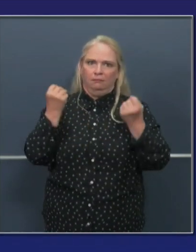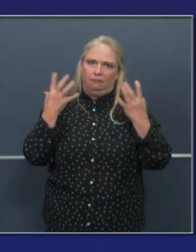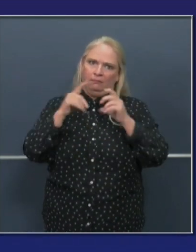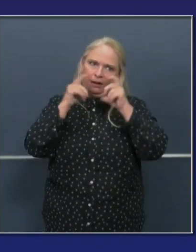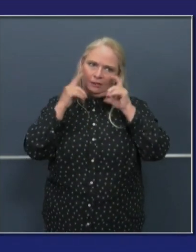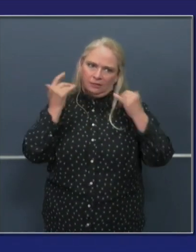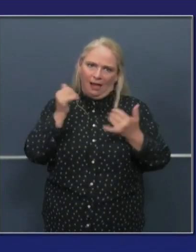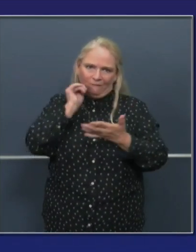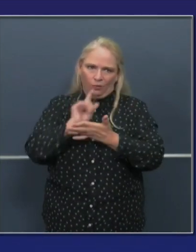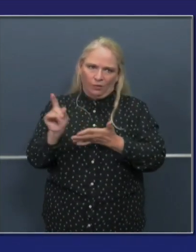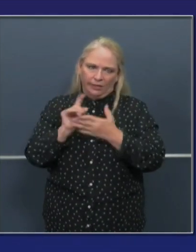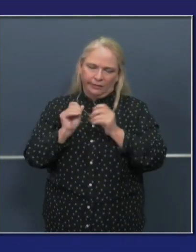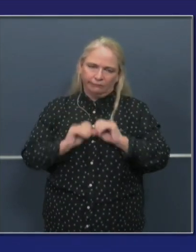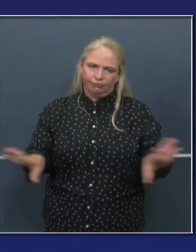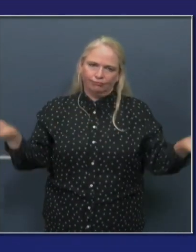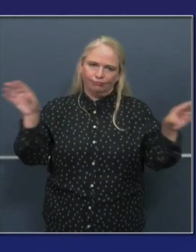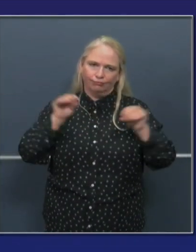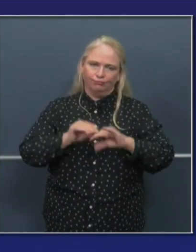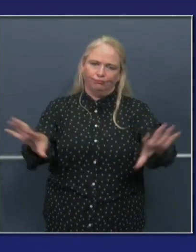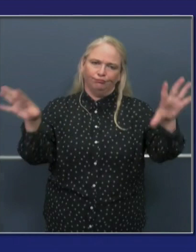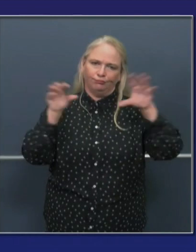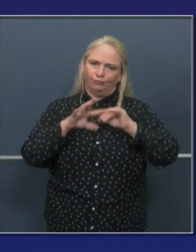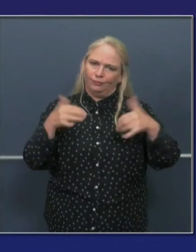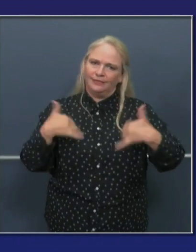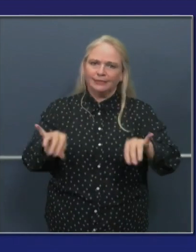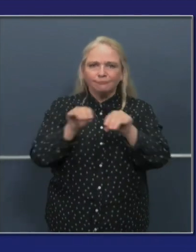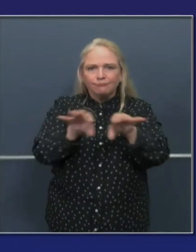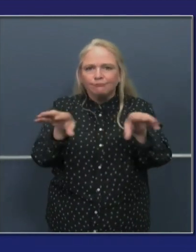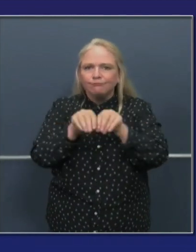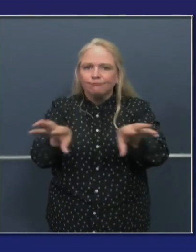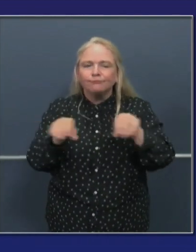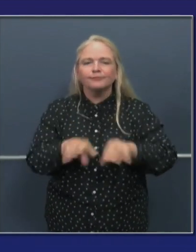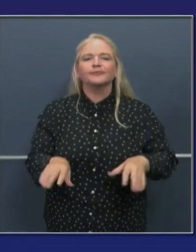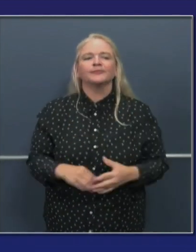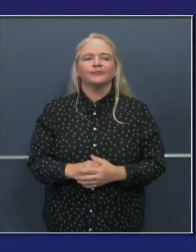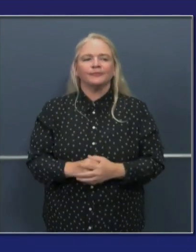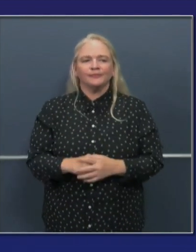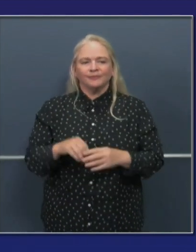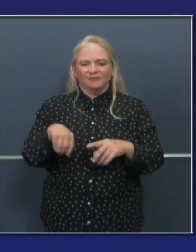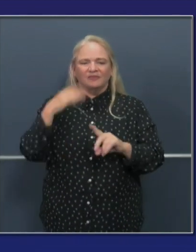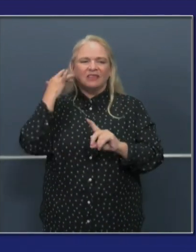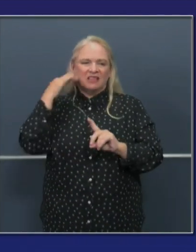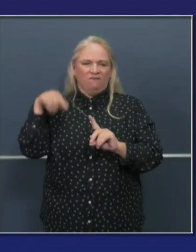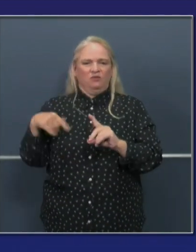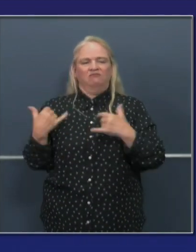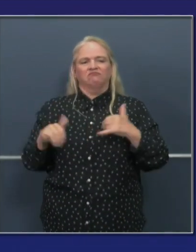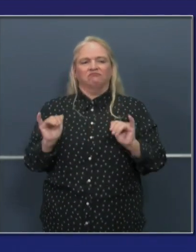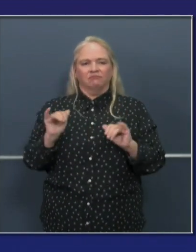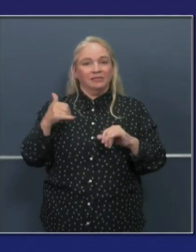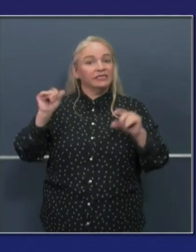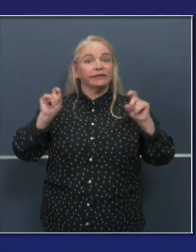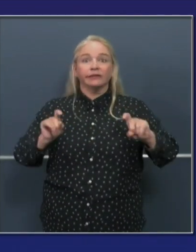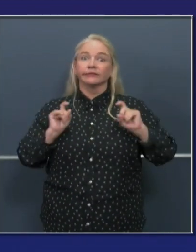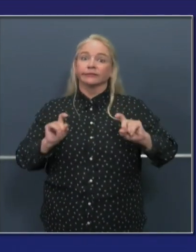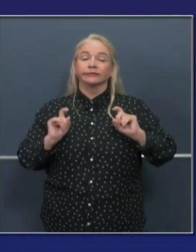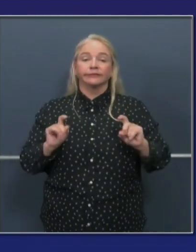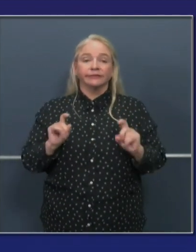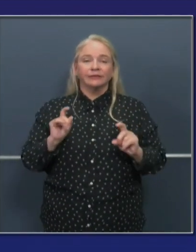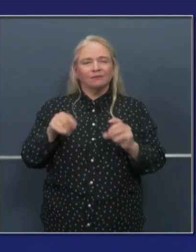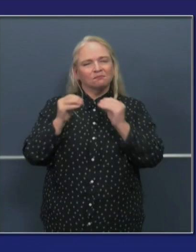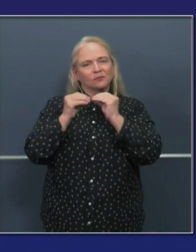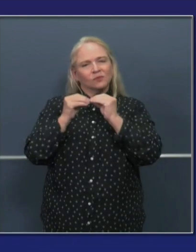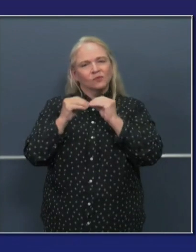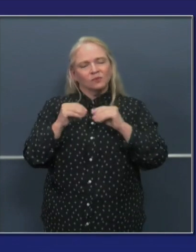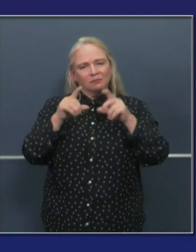week. And I recognize there are still parts of the state that are deserving and in need of additional PPE, and